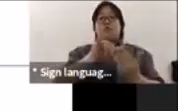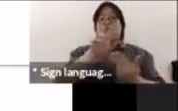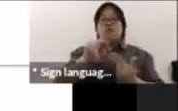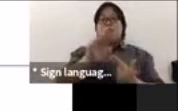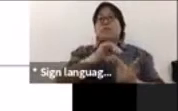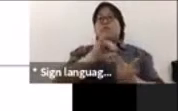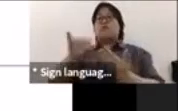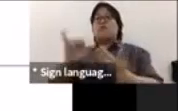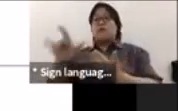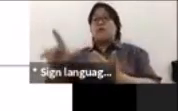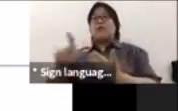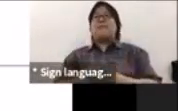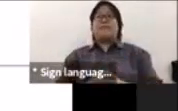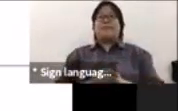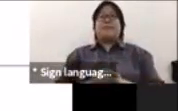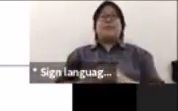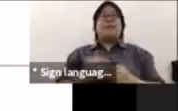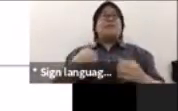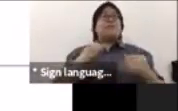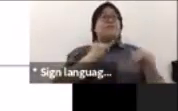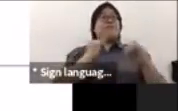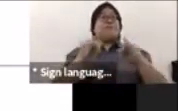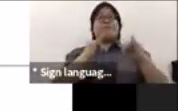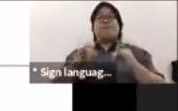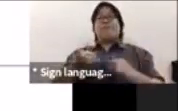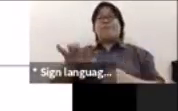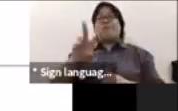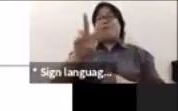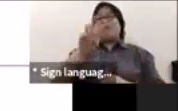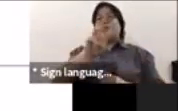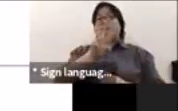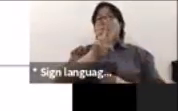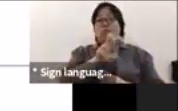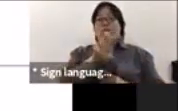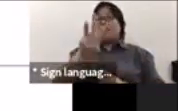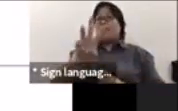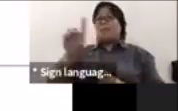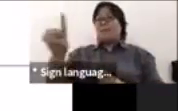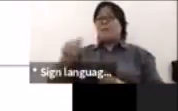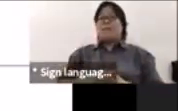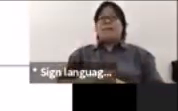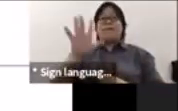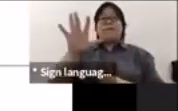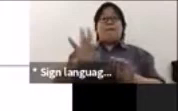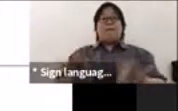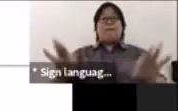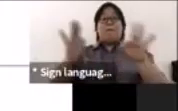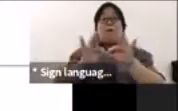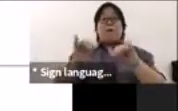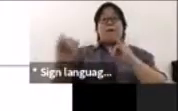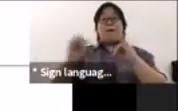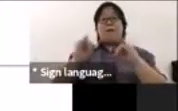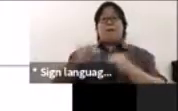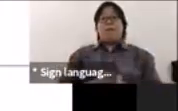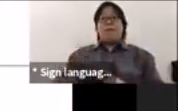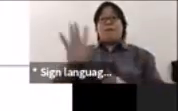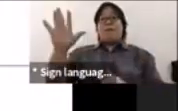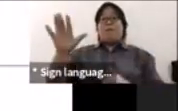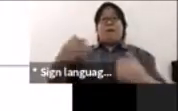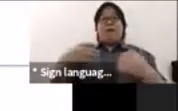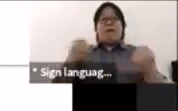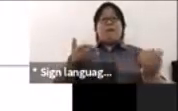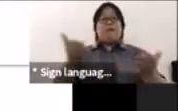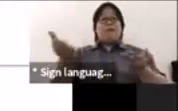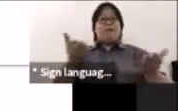physical disability, 5 key informants, and 5 healthcare providers. My research also analyzed,